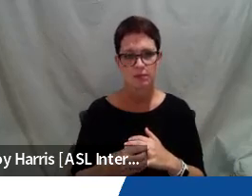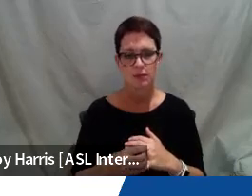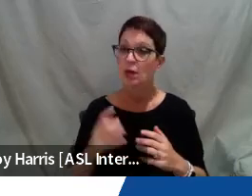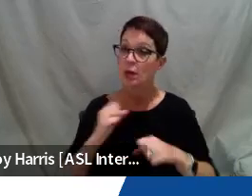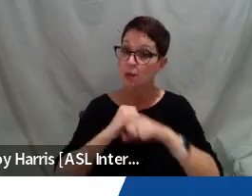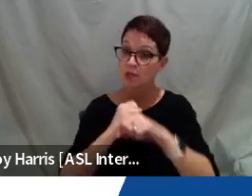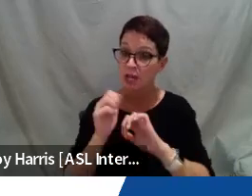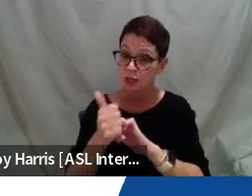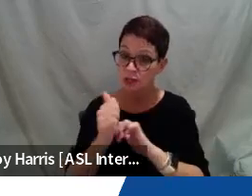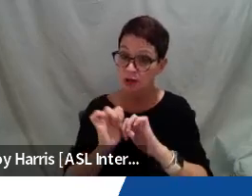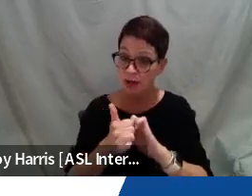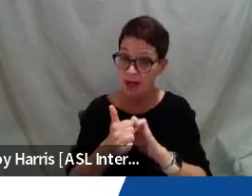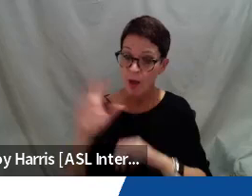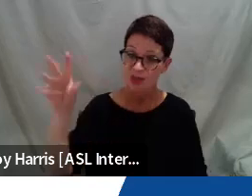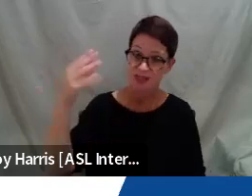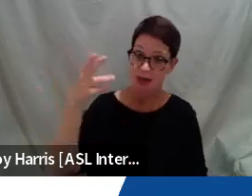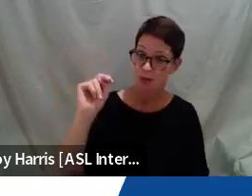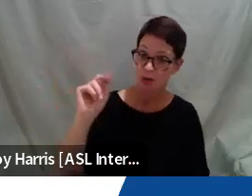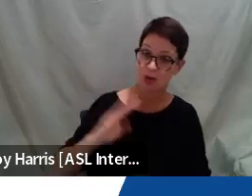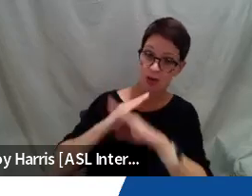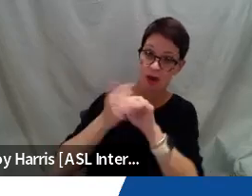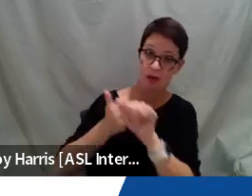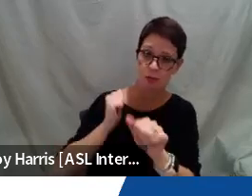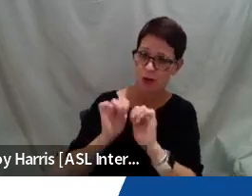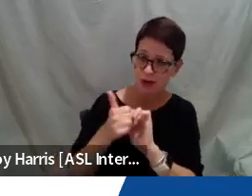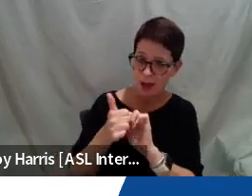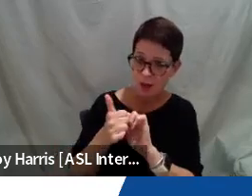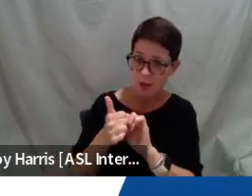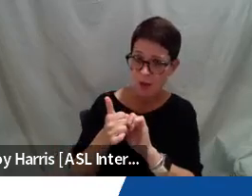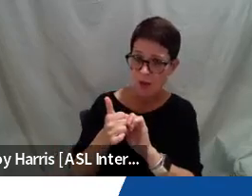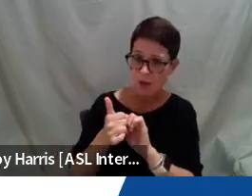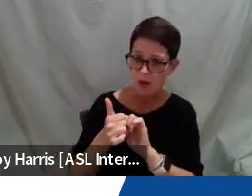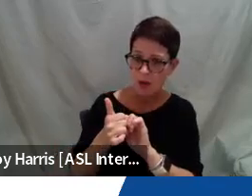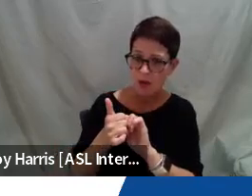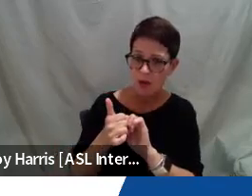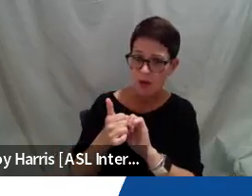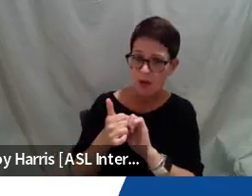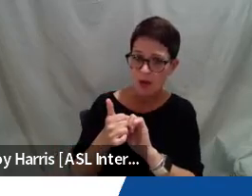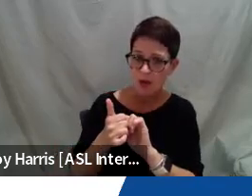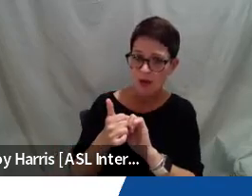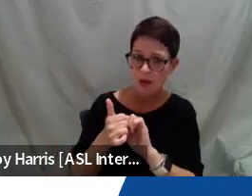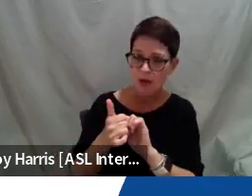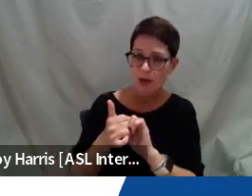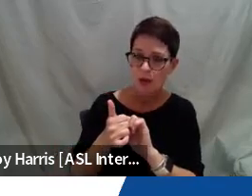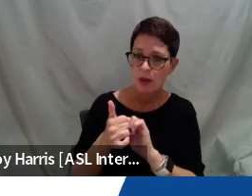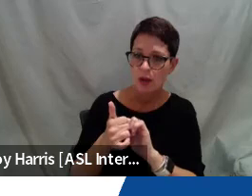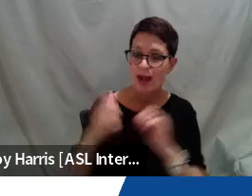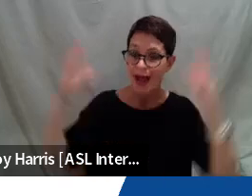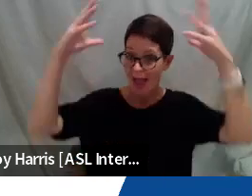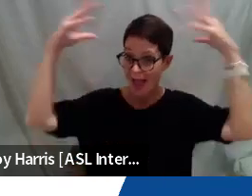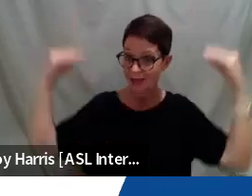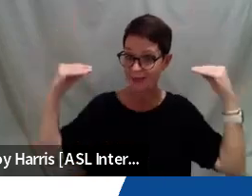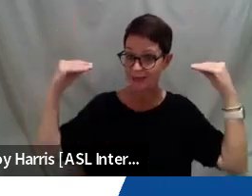protect yourself or to prevent sunburn from happening, you can protect yourself from the sun by wearing a wide brim